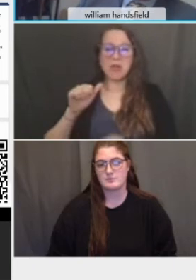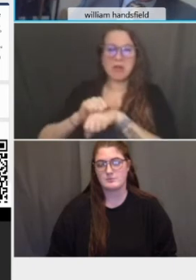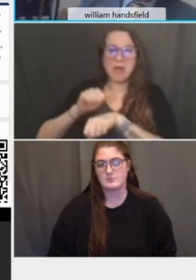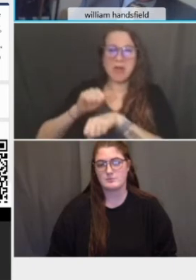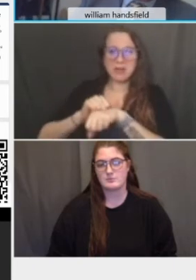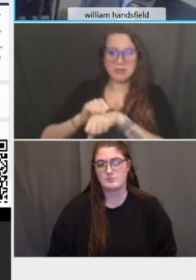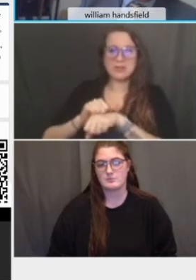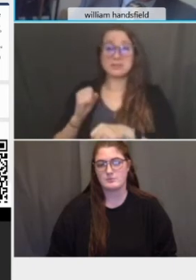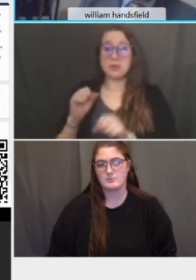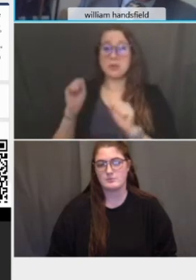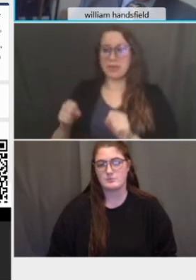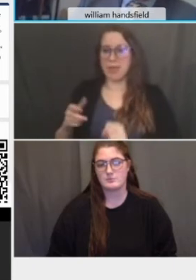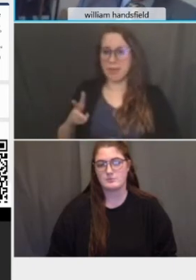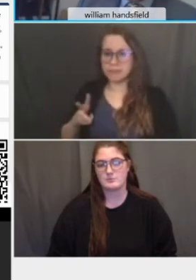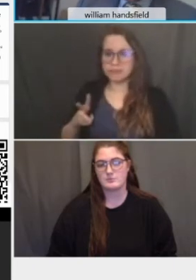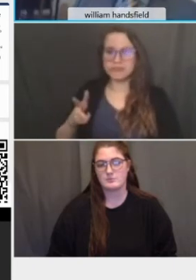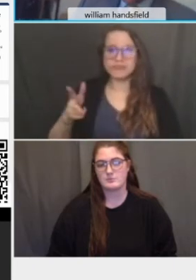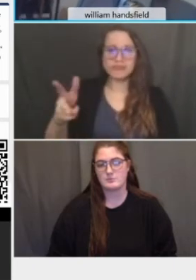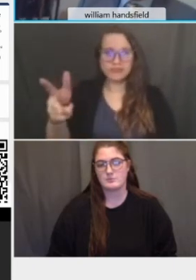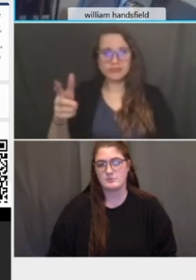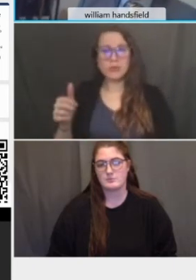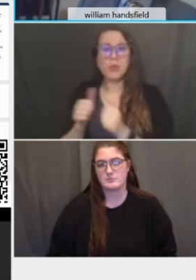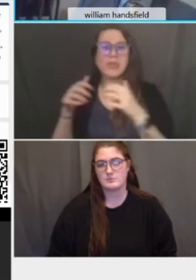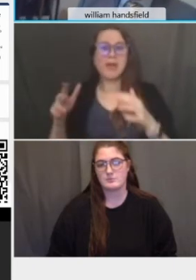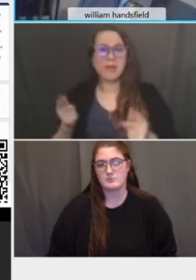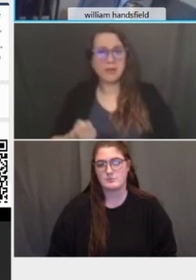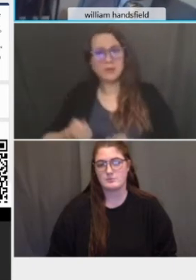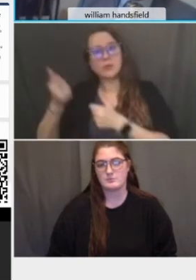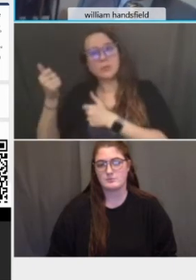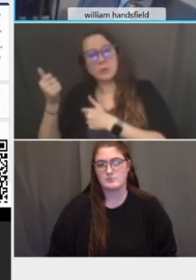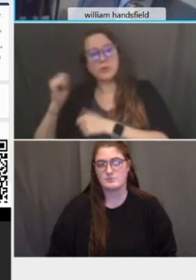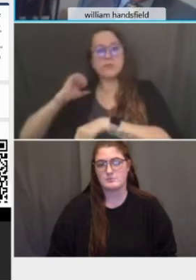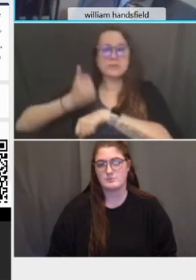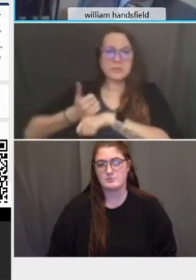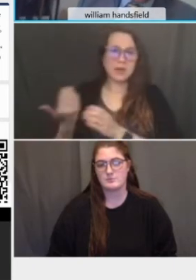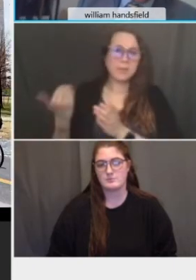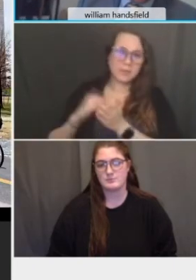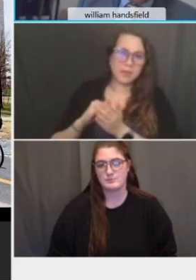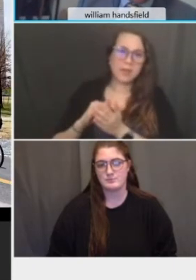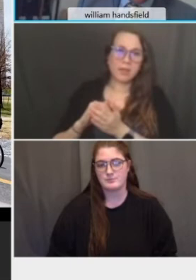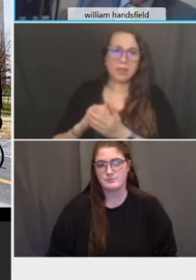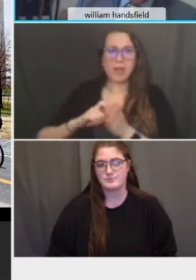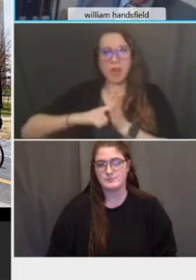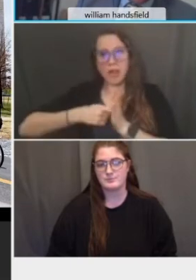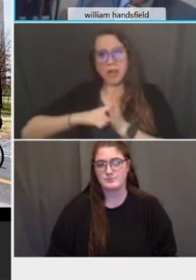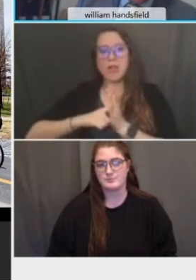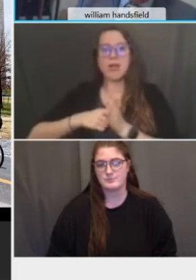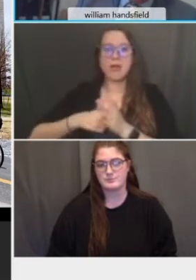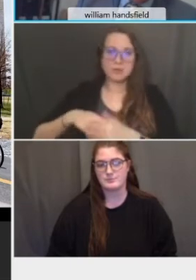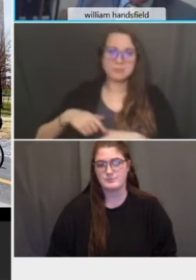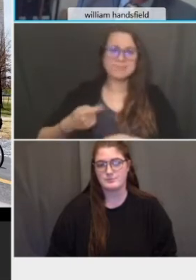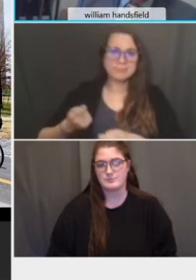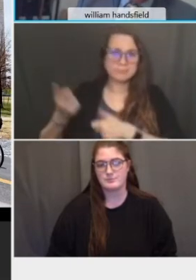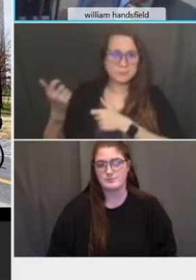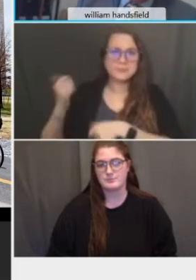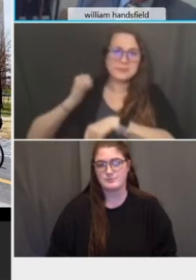allows us to actually get into them without having to, take a lock and key out, that sort of thing.